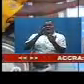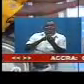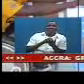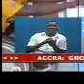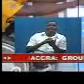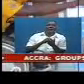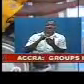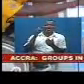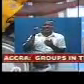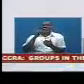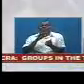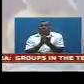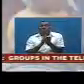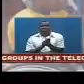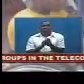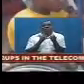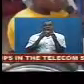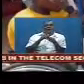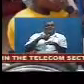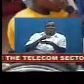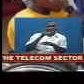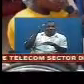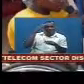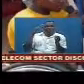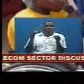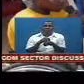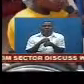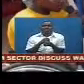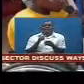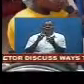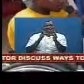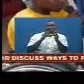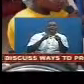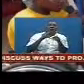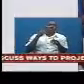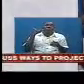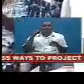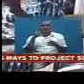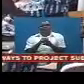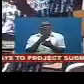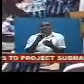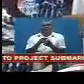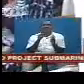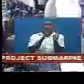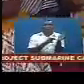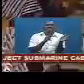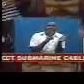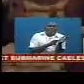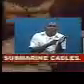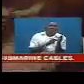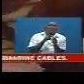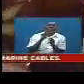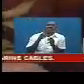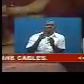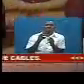calendars, diaries, among others. Details are then sent to the head office via internet or by phone for the items to be printed